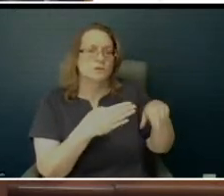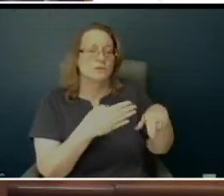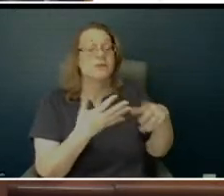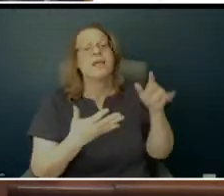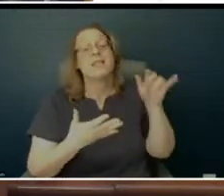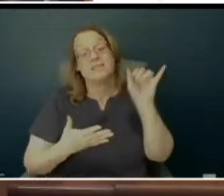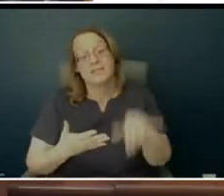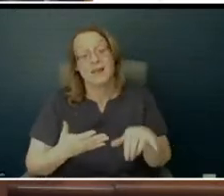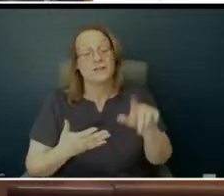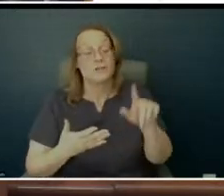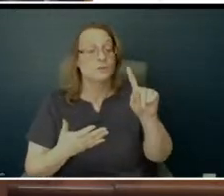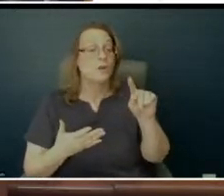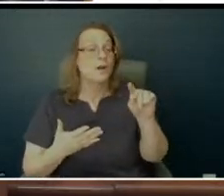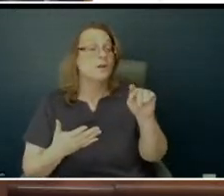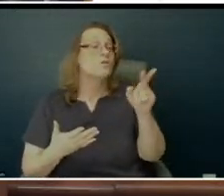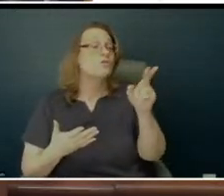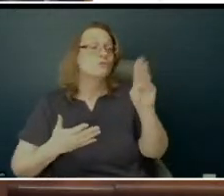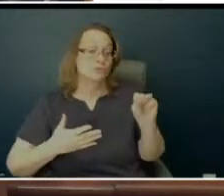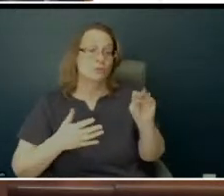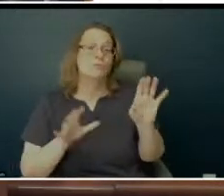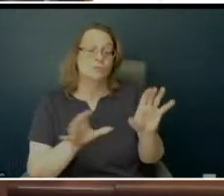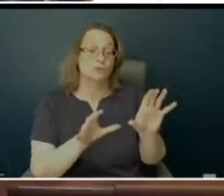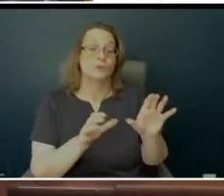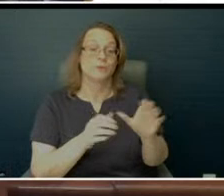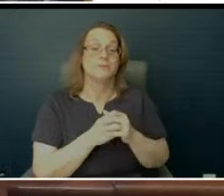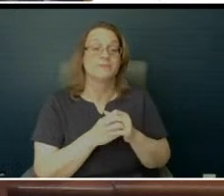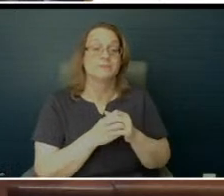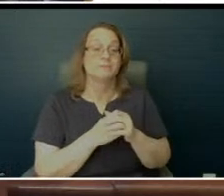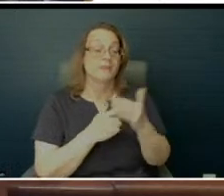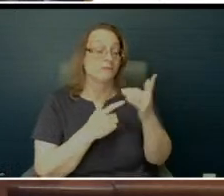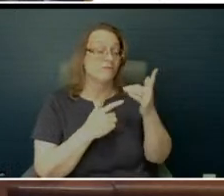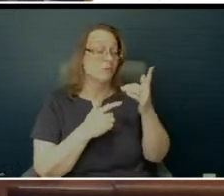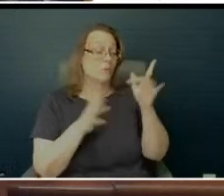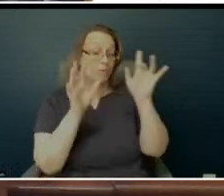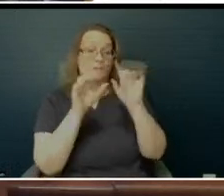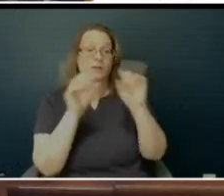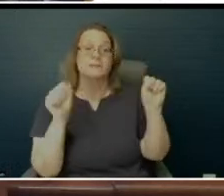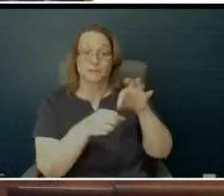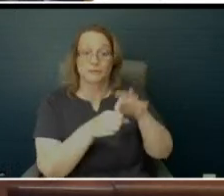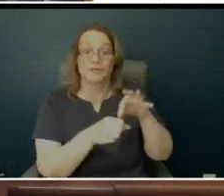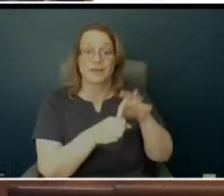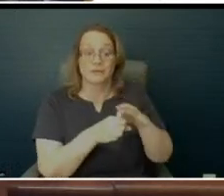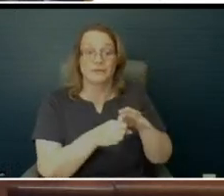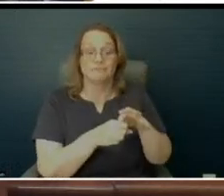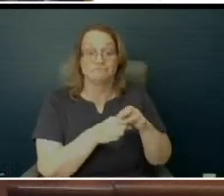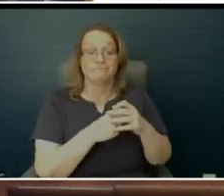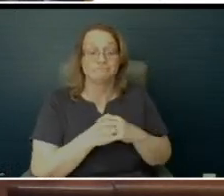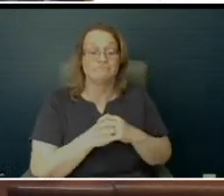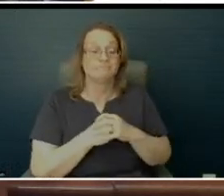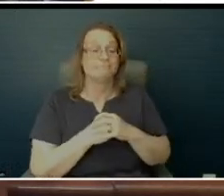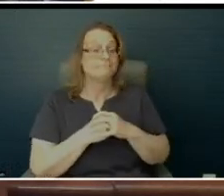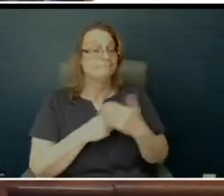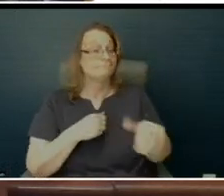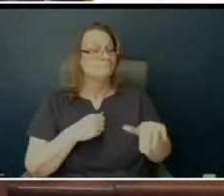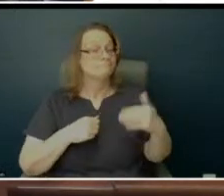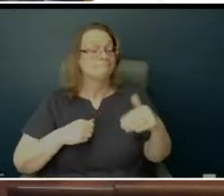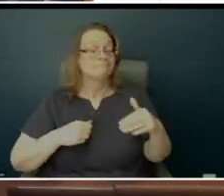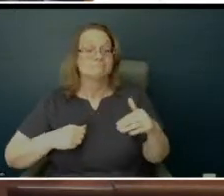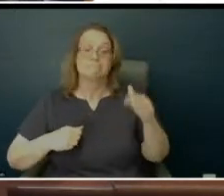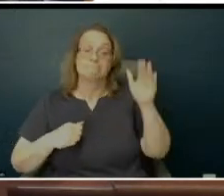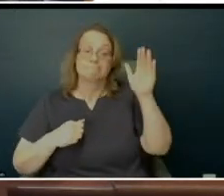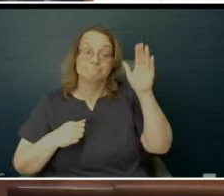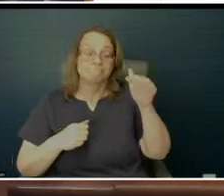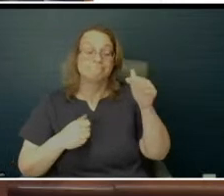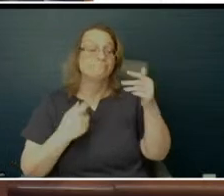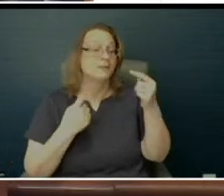was trying to do with the election for President of the United States. It was a brazen attempt to use